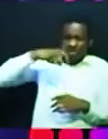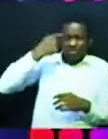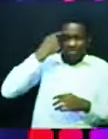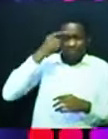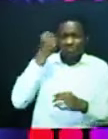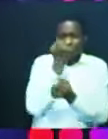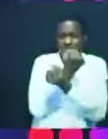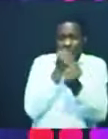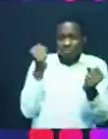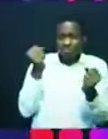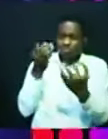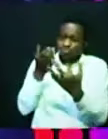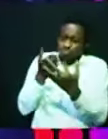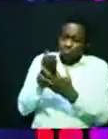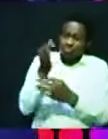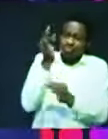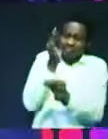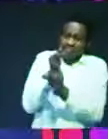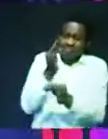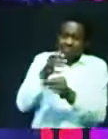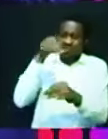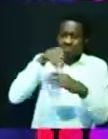Christ.